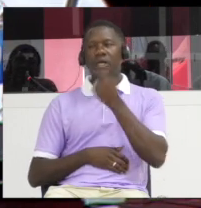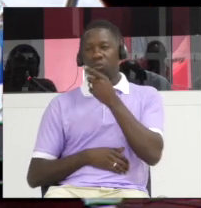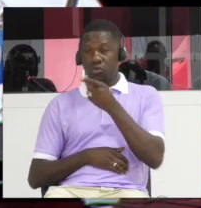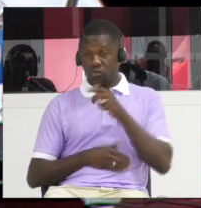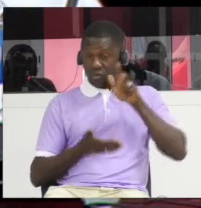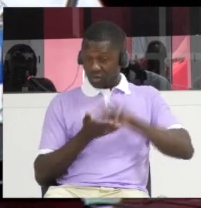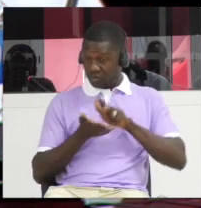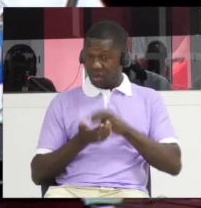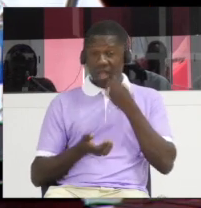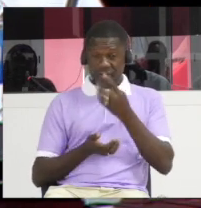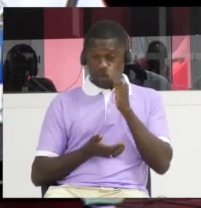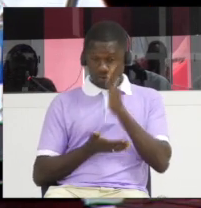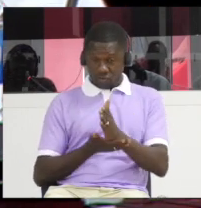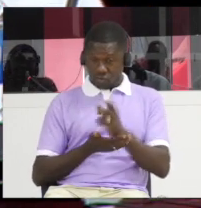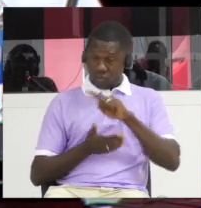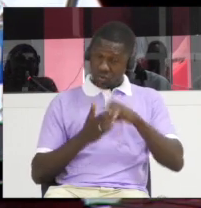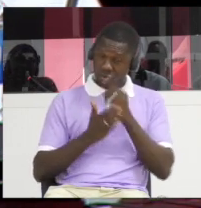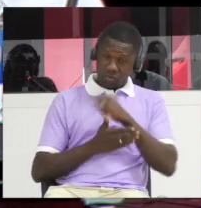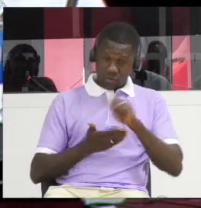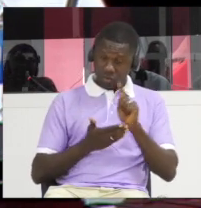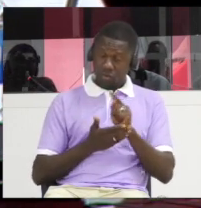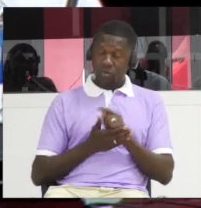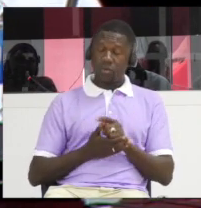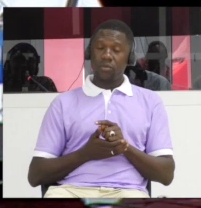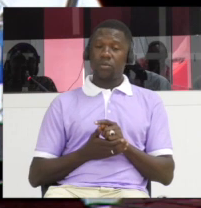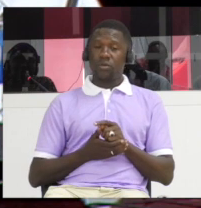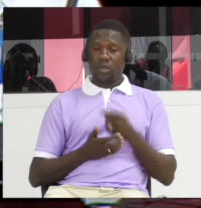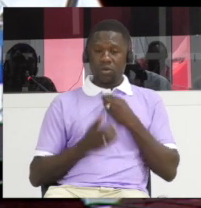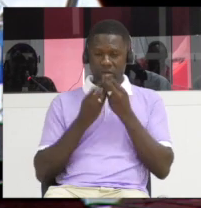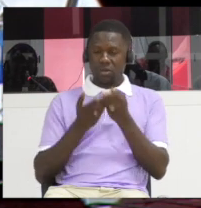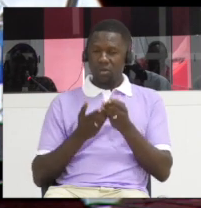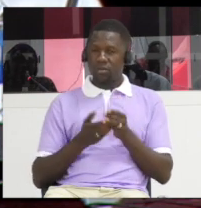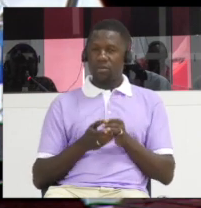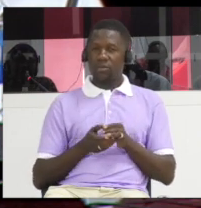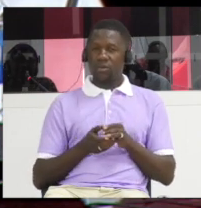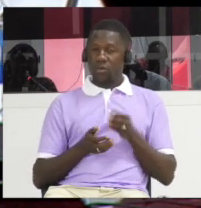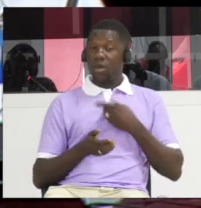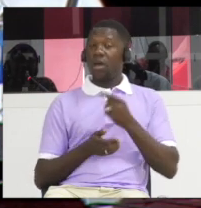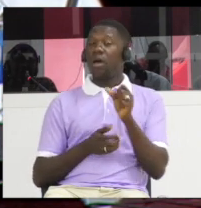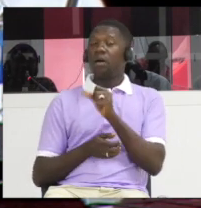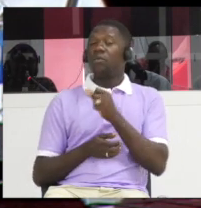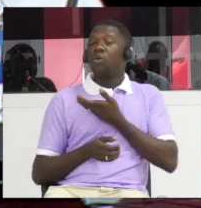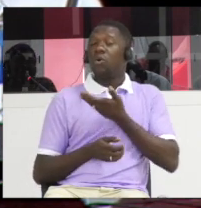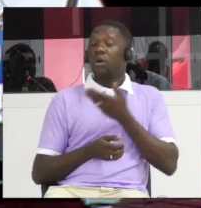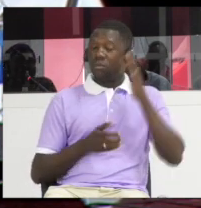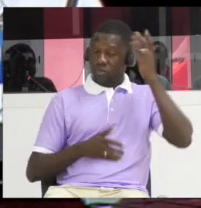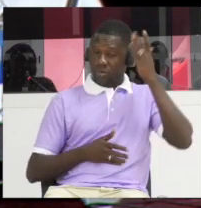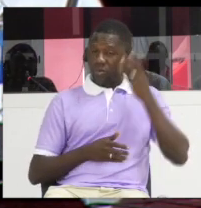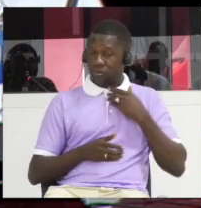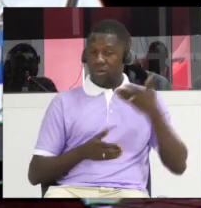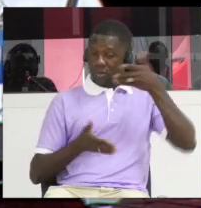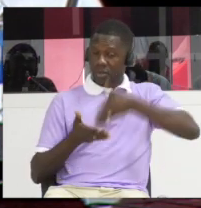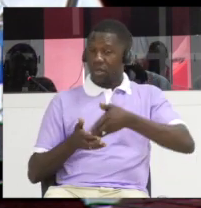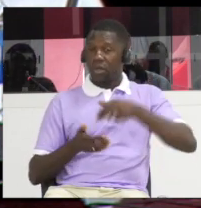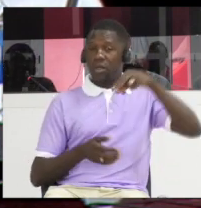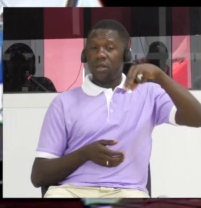ask you to confirm its accuracy or not. And it goes as follows, quote, there were other problems with the presence